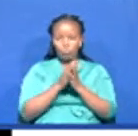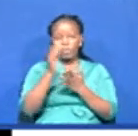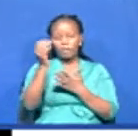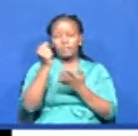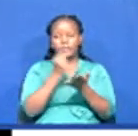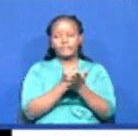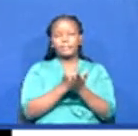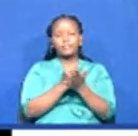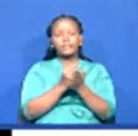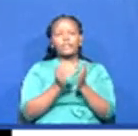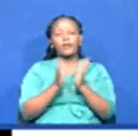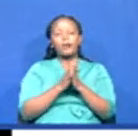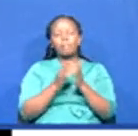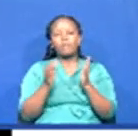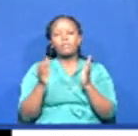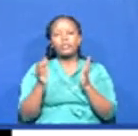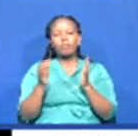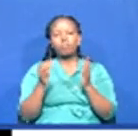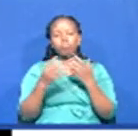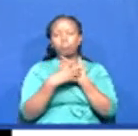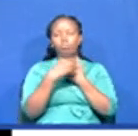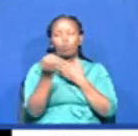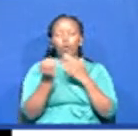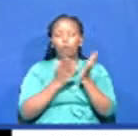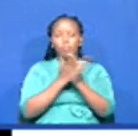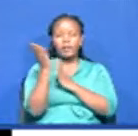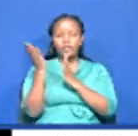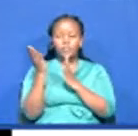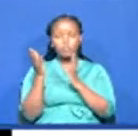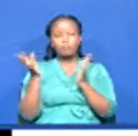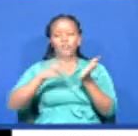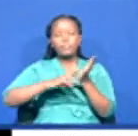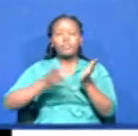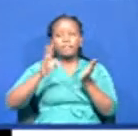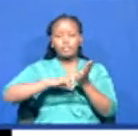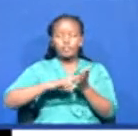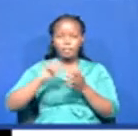the Principal Registrar and Copyrights Registry of the U.S. Copyright Office.